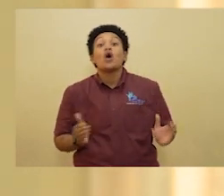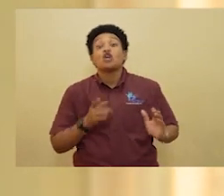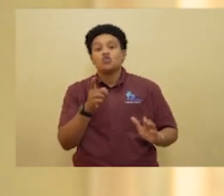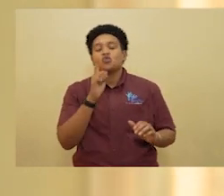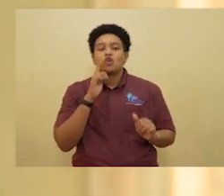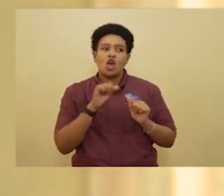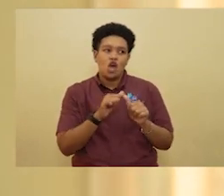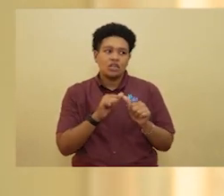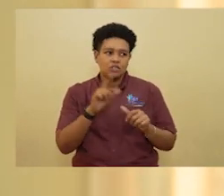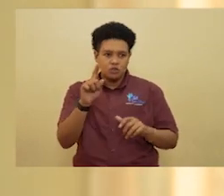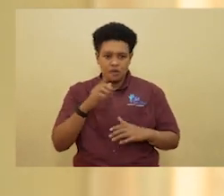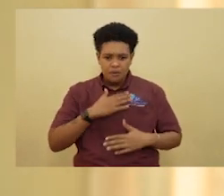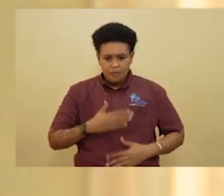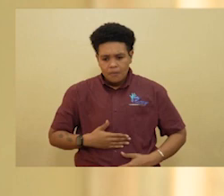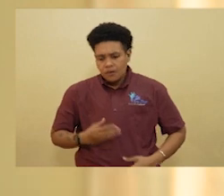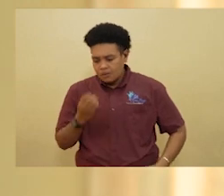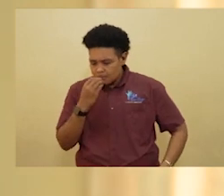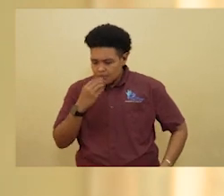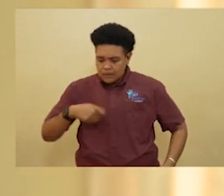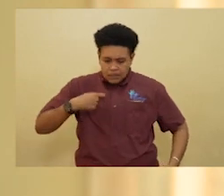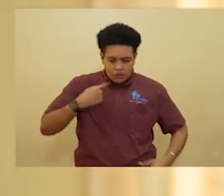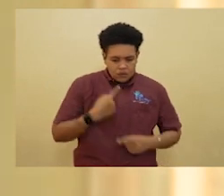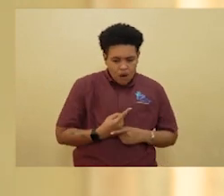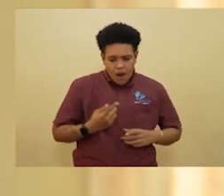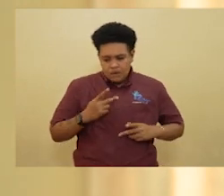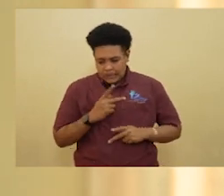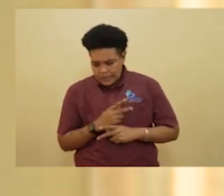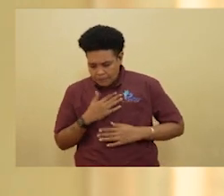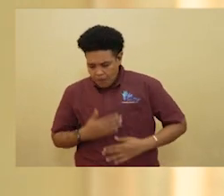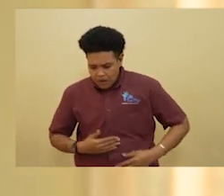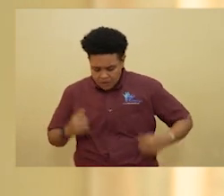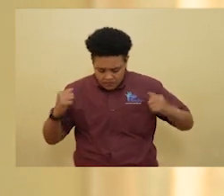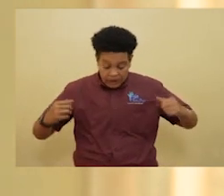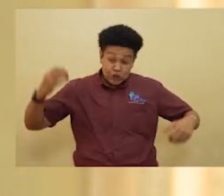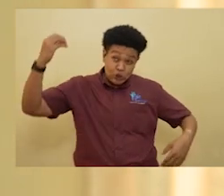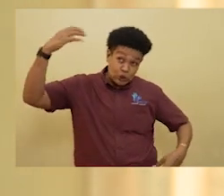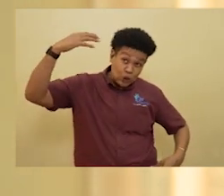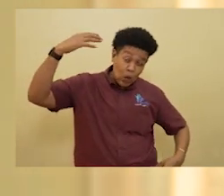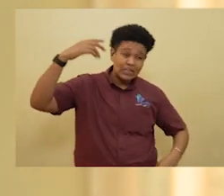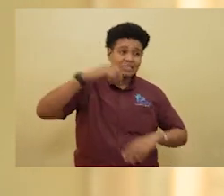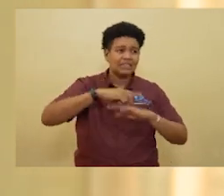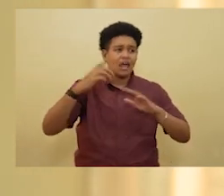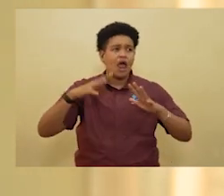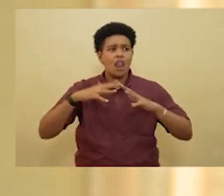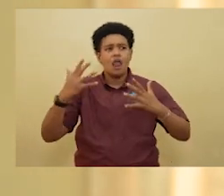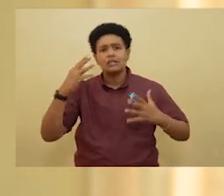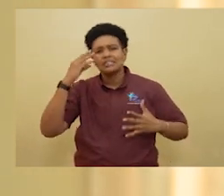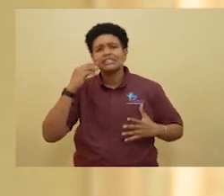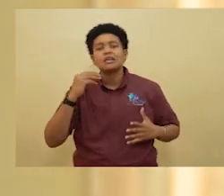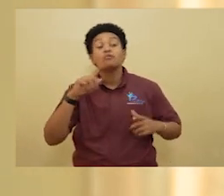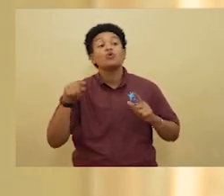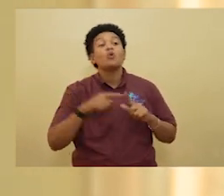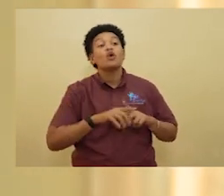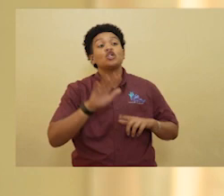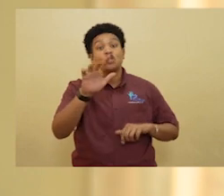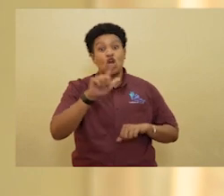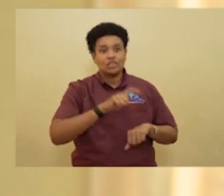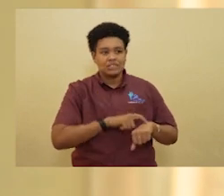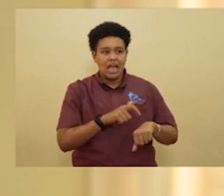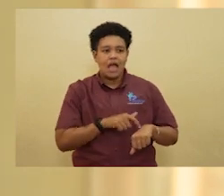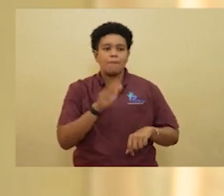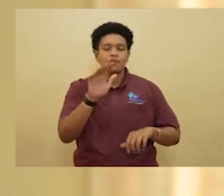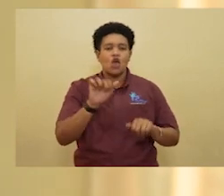you to continue to build your immune system, eat right, certainly get some sun in the day, a lot of sleep, so that when it's your turn,